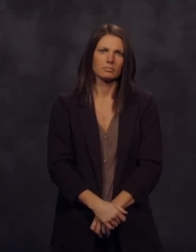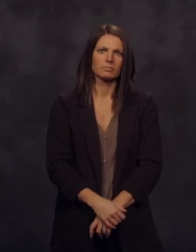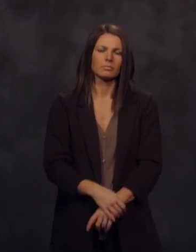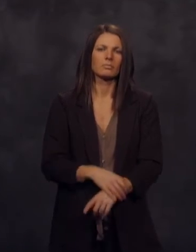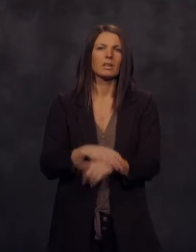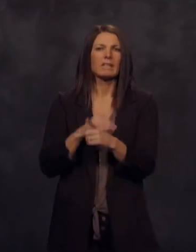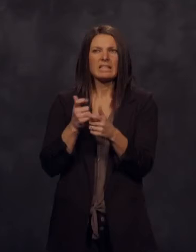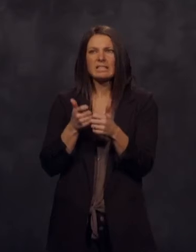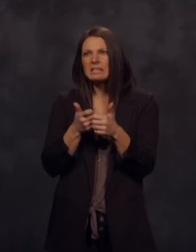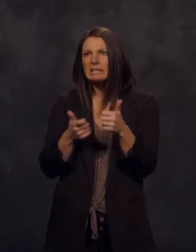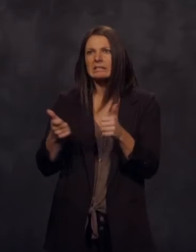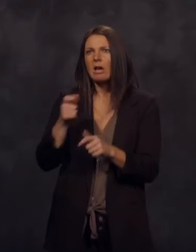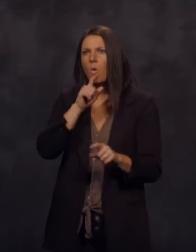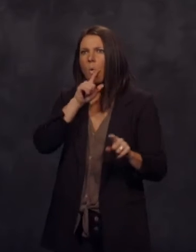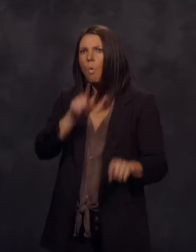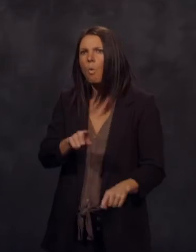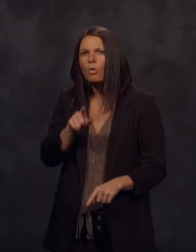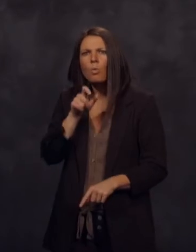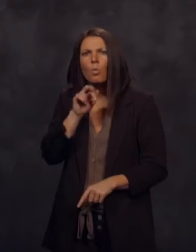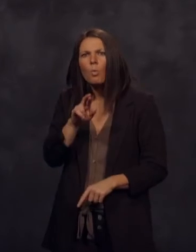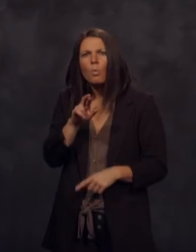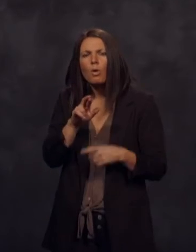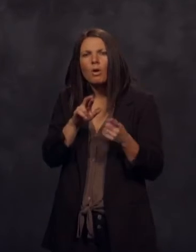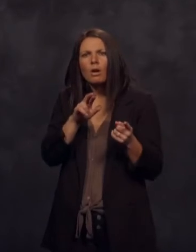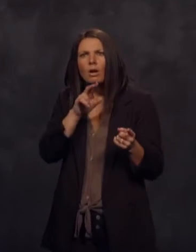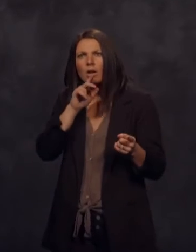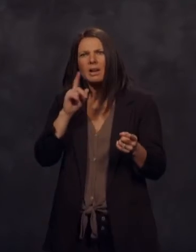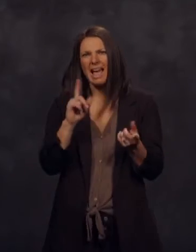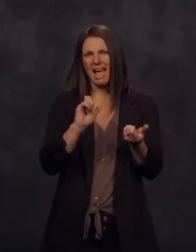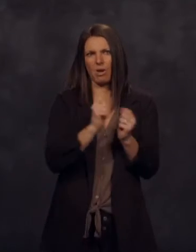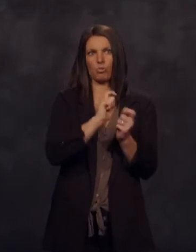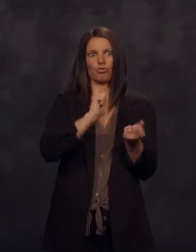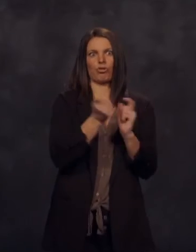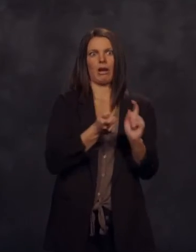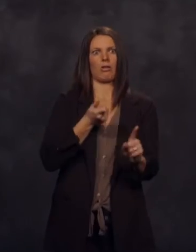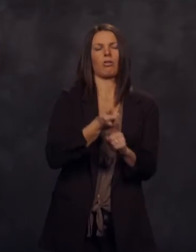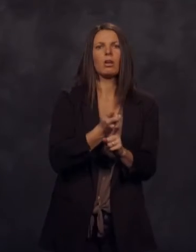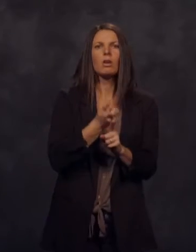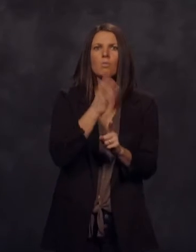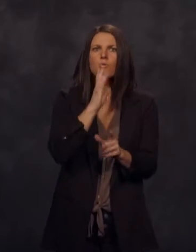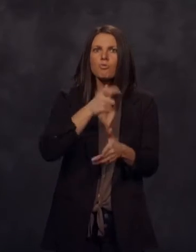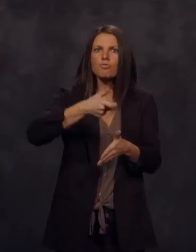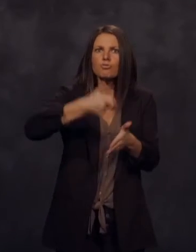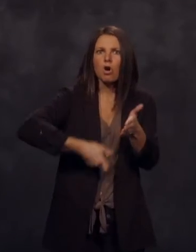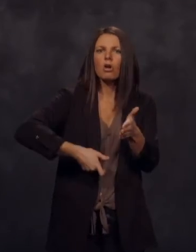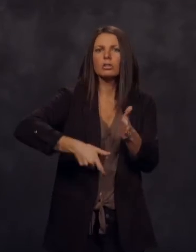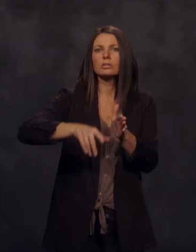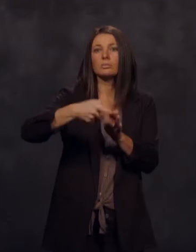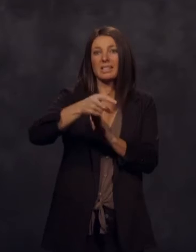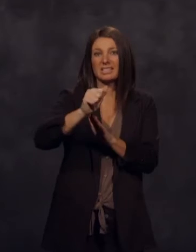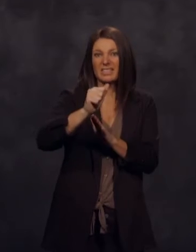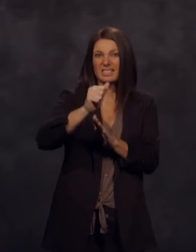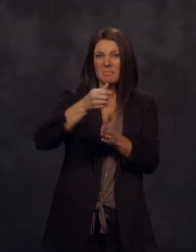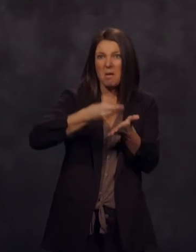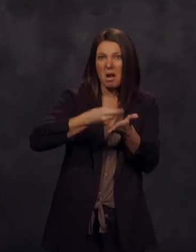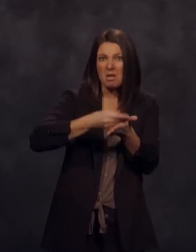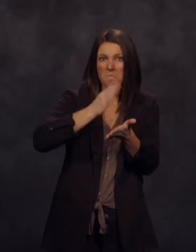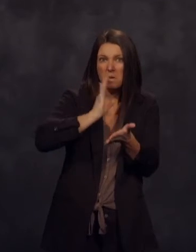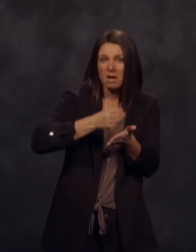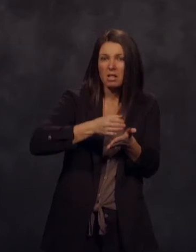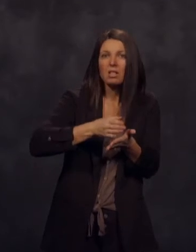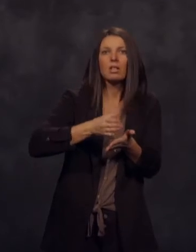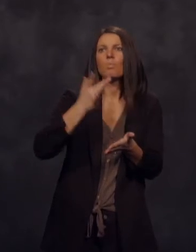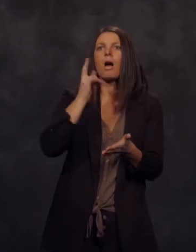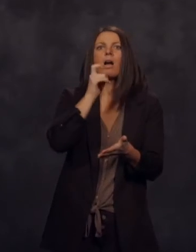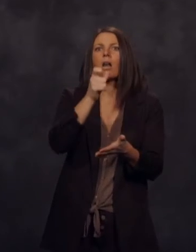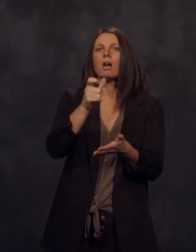order or regulation? I mean, how do you just make this change? Because doesn't this end up costing the Commonwealth some money because you're not going to be